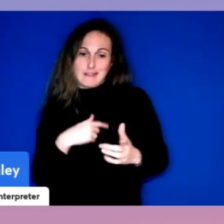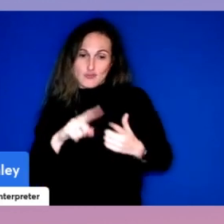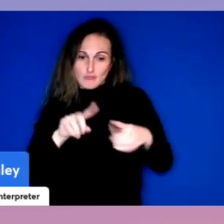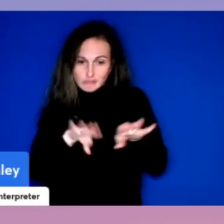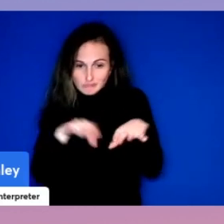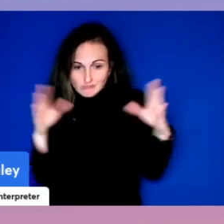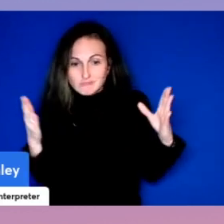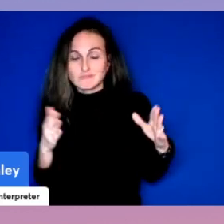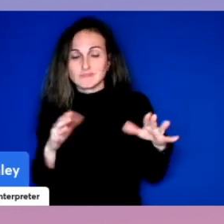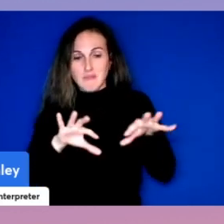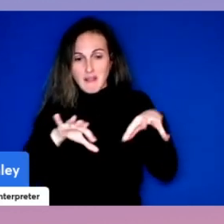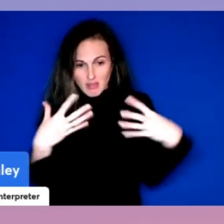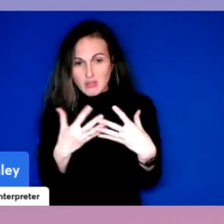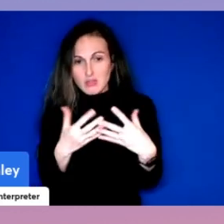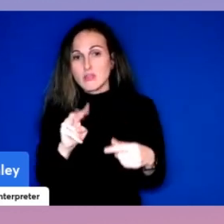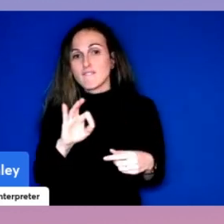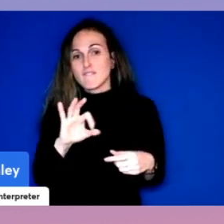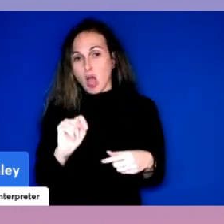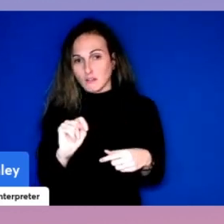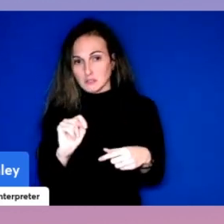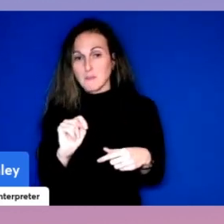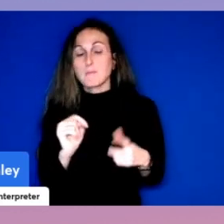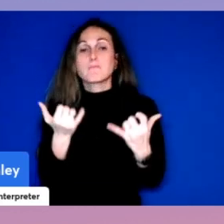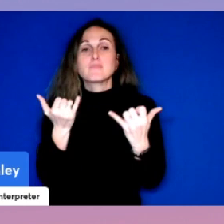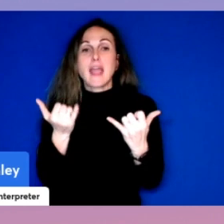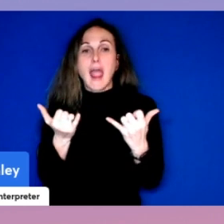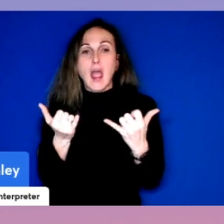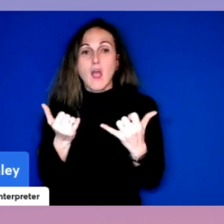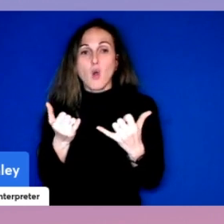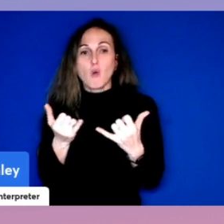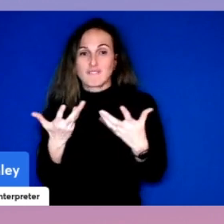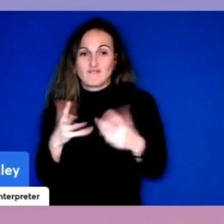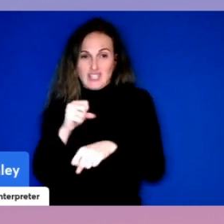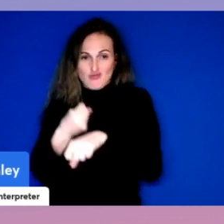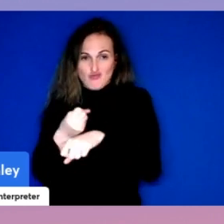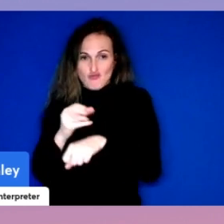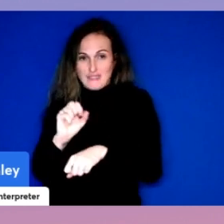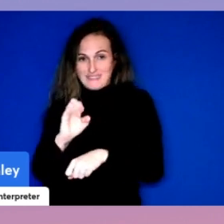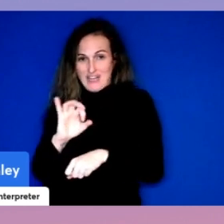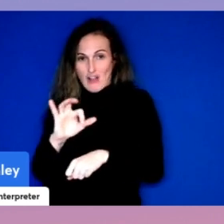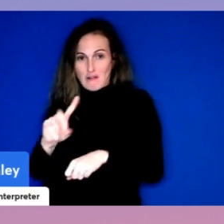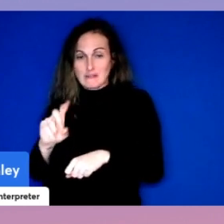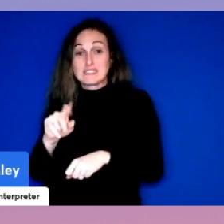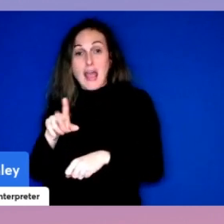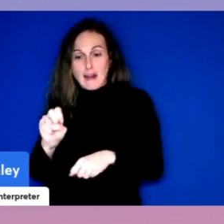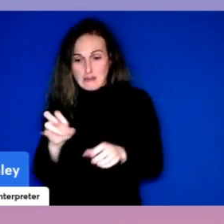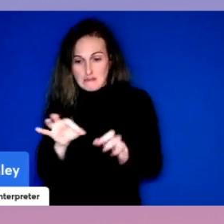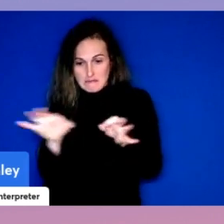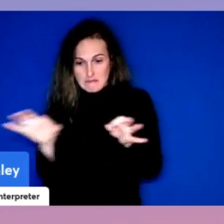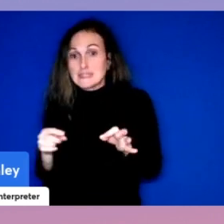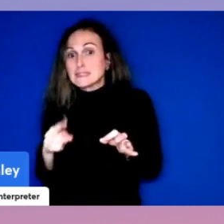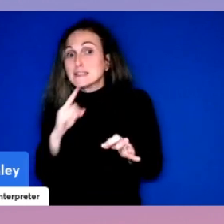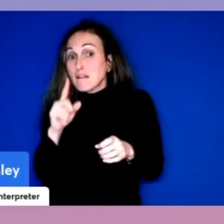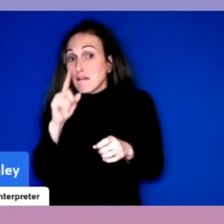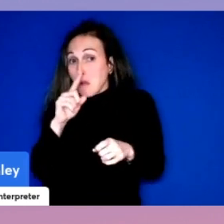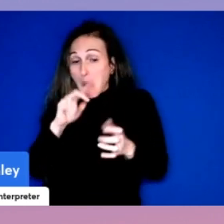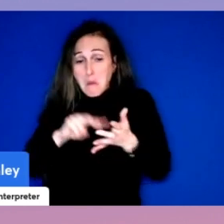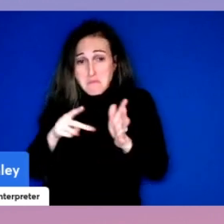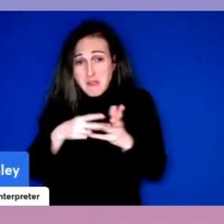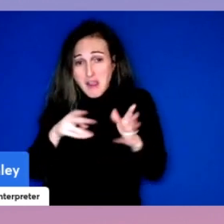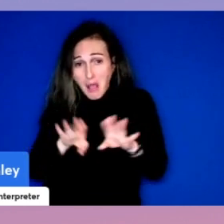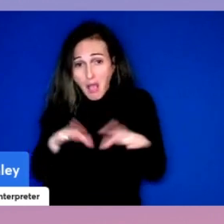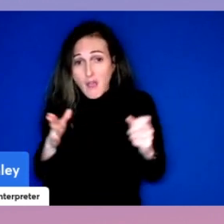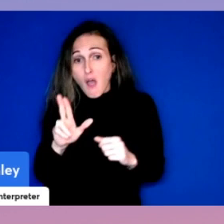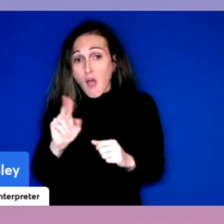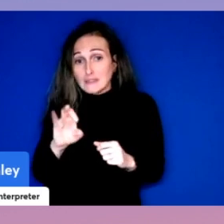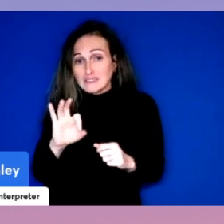cluster. And now our sealed status is false, means that we are unsealed, which is